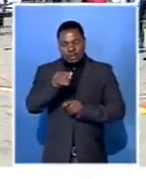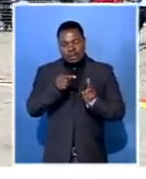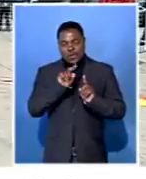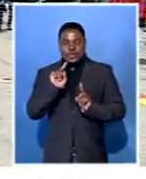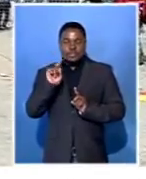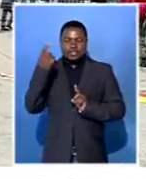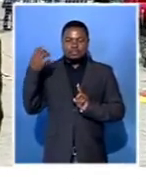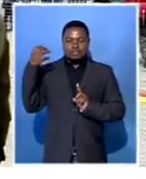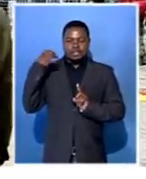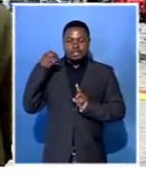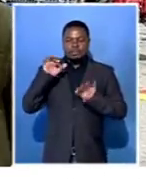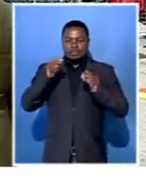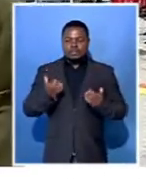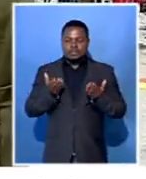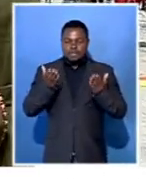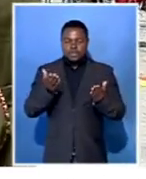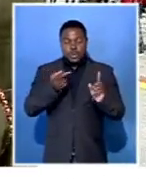Zola Skweyiya.